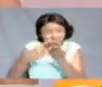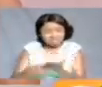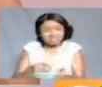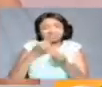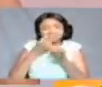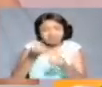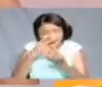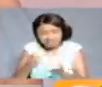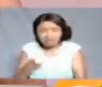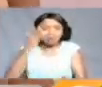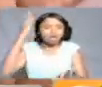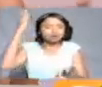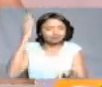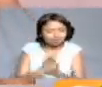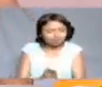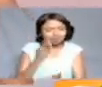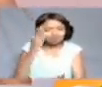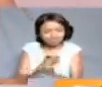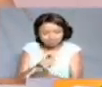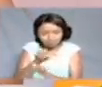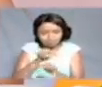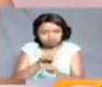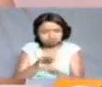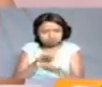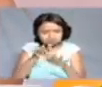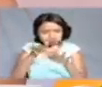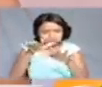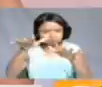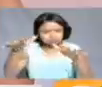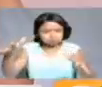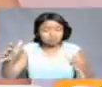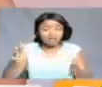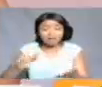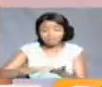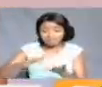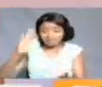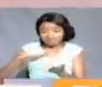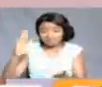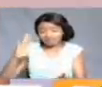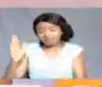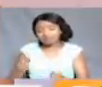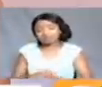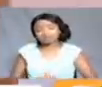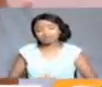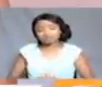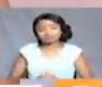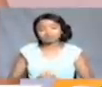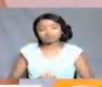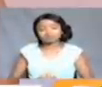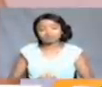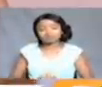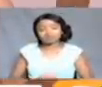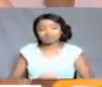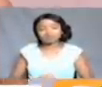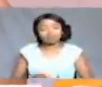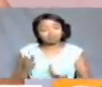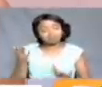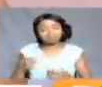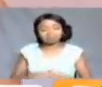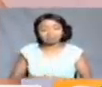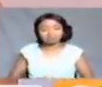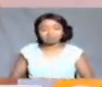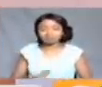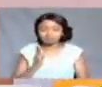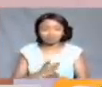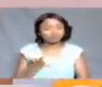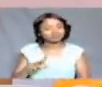get kind of like bigger and bigger and bigger. So I think I just see celebrity culture going in that direction. But I think it's, I mean, it's